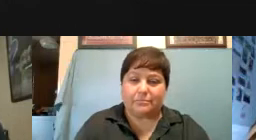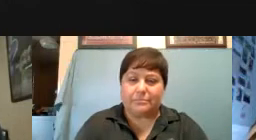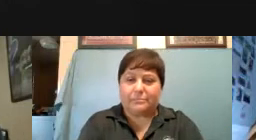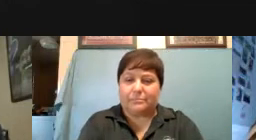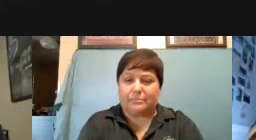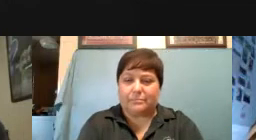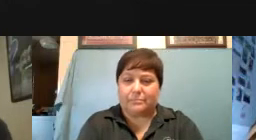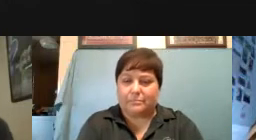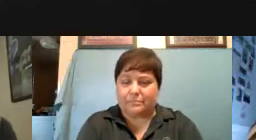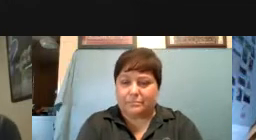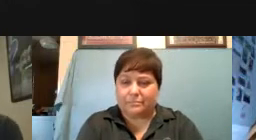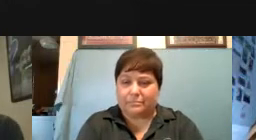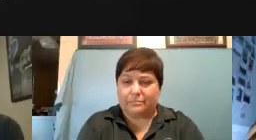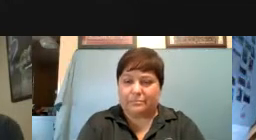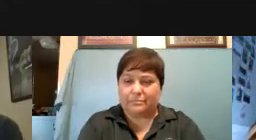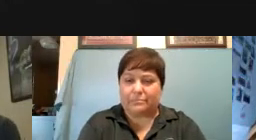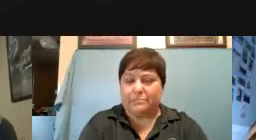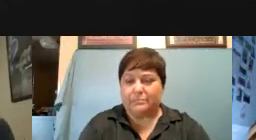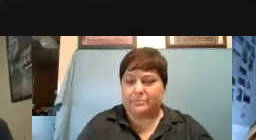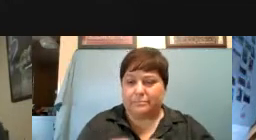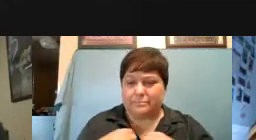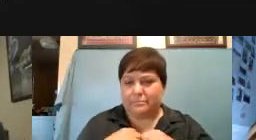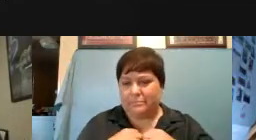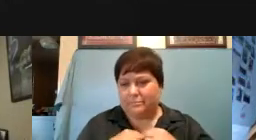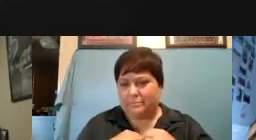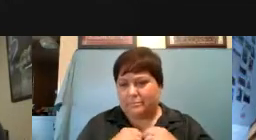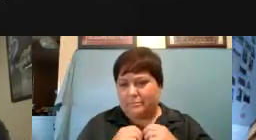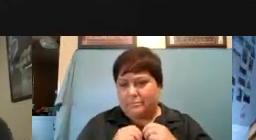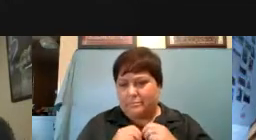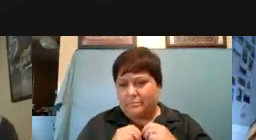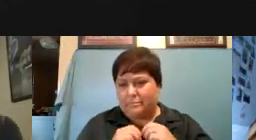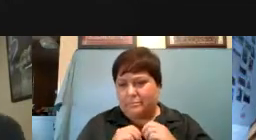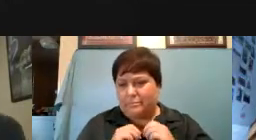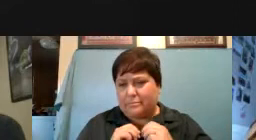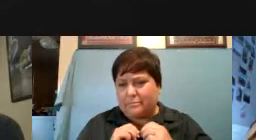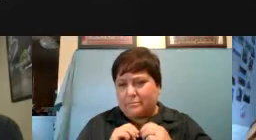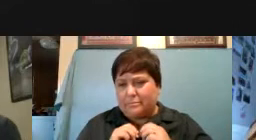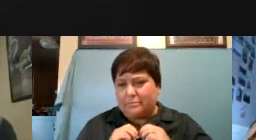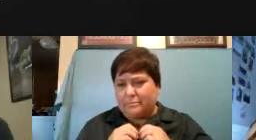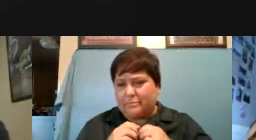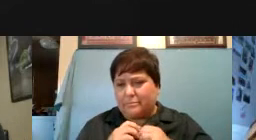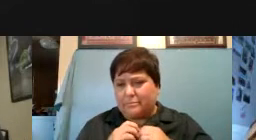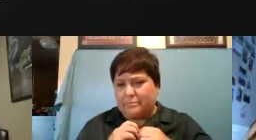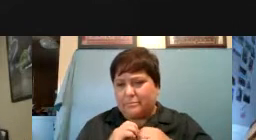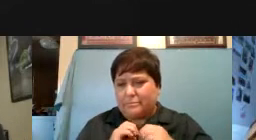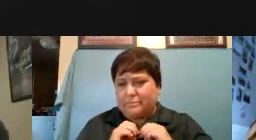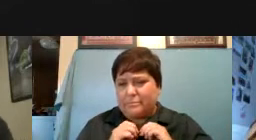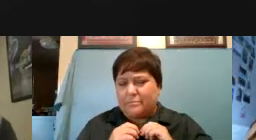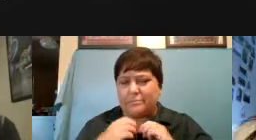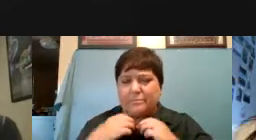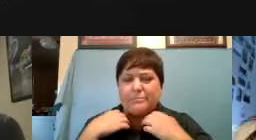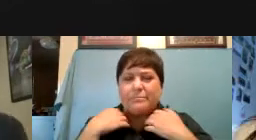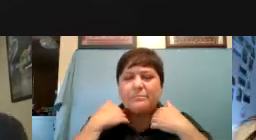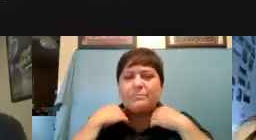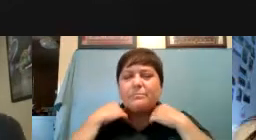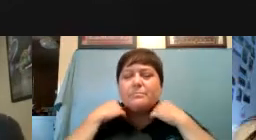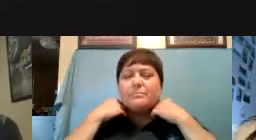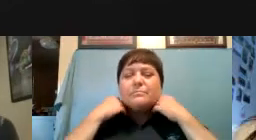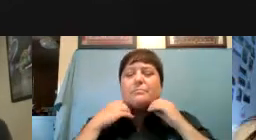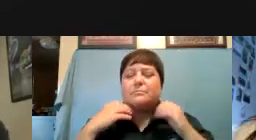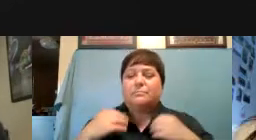kid-friendly option, which is a text line, right? So if somebody's really, really concerned about their own mental health, they can